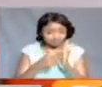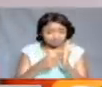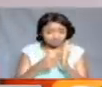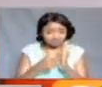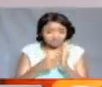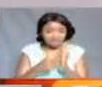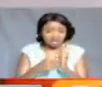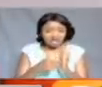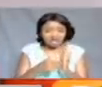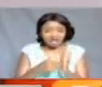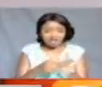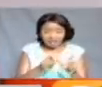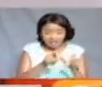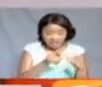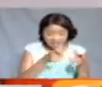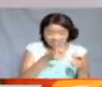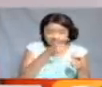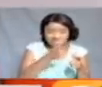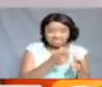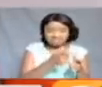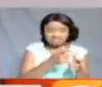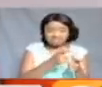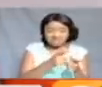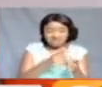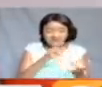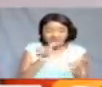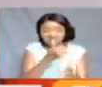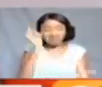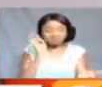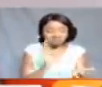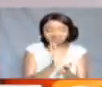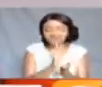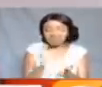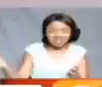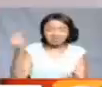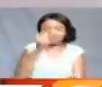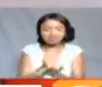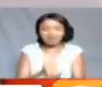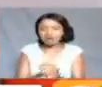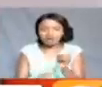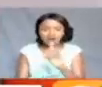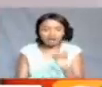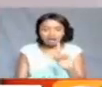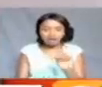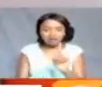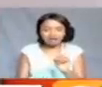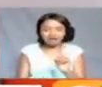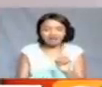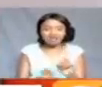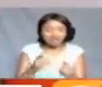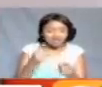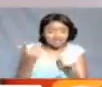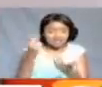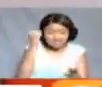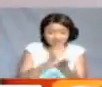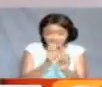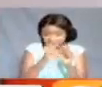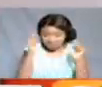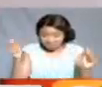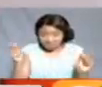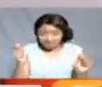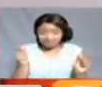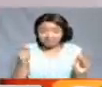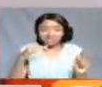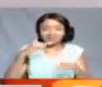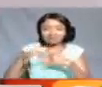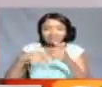another in the history of media. There was newspaper, it came. After that, there was radio. Radio never replaced newspaper.